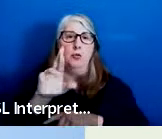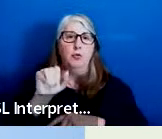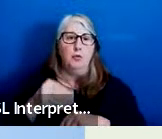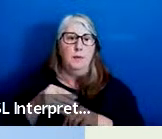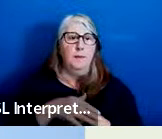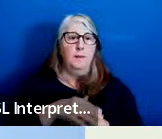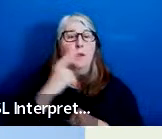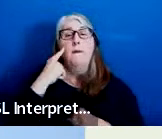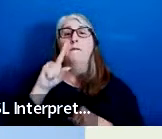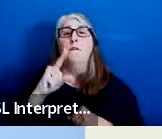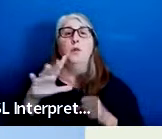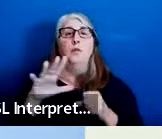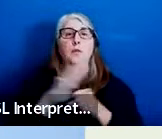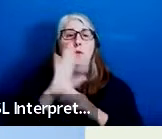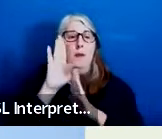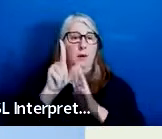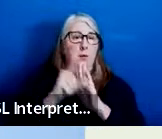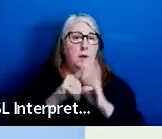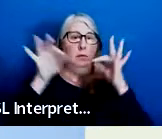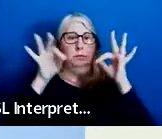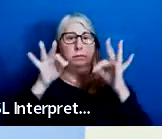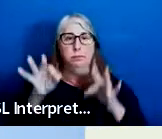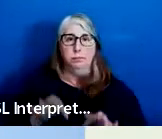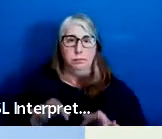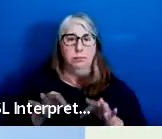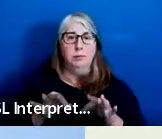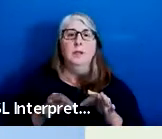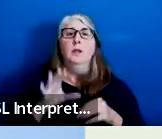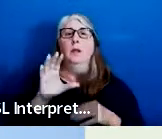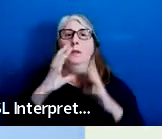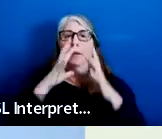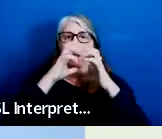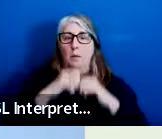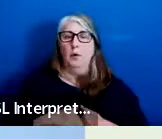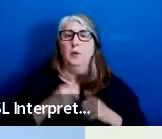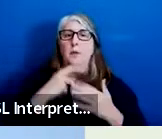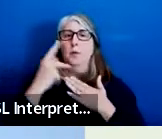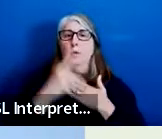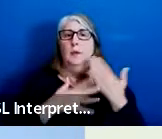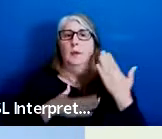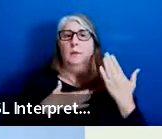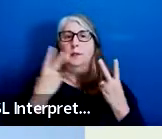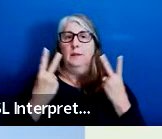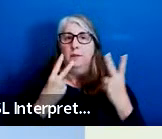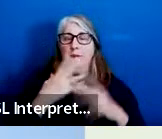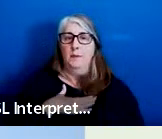this nationally acclaimed composting program, please visit